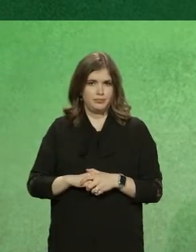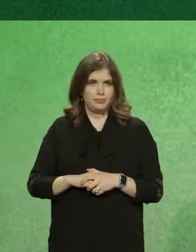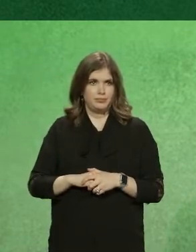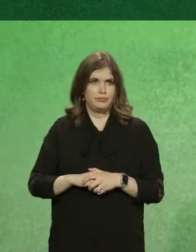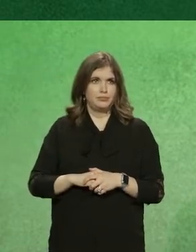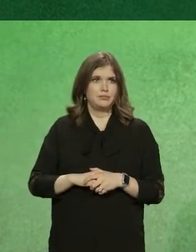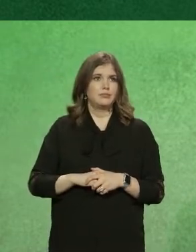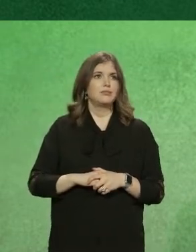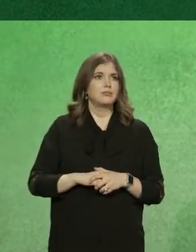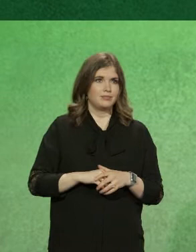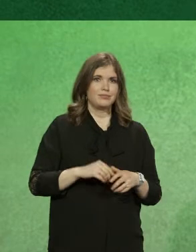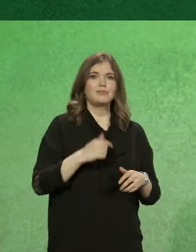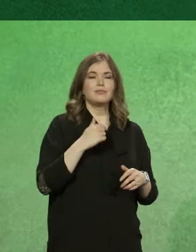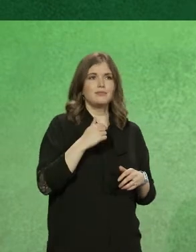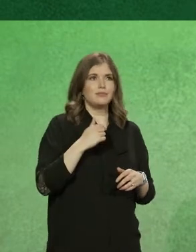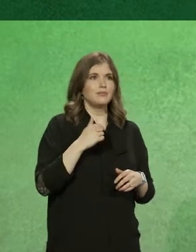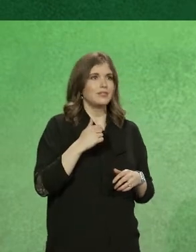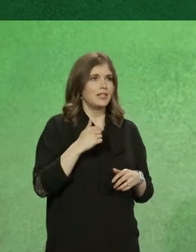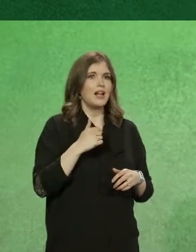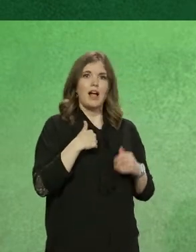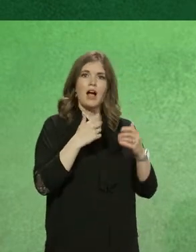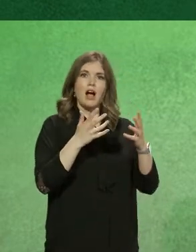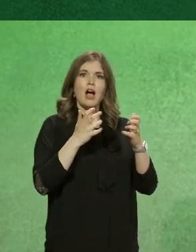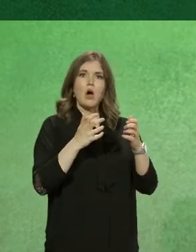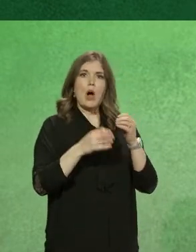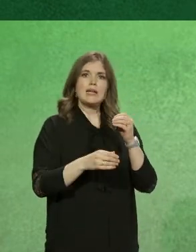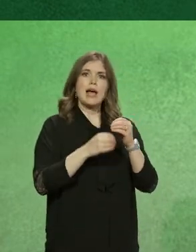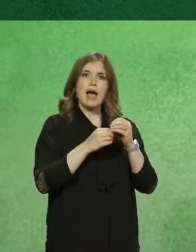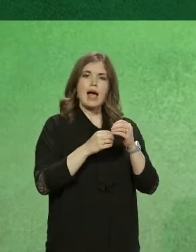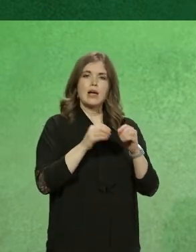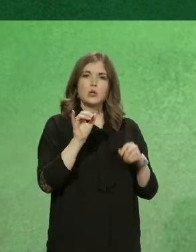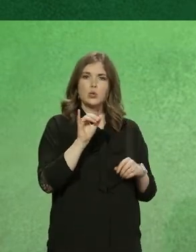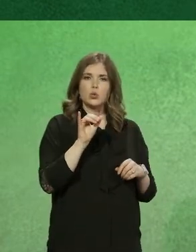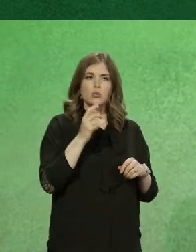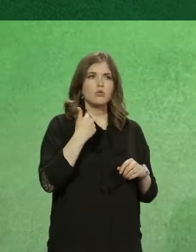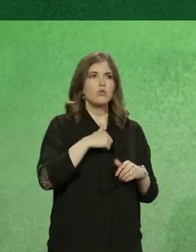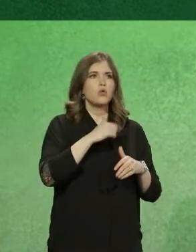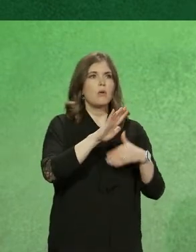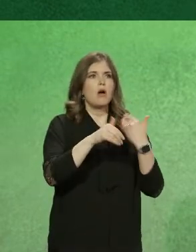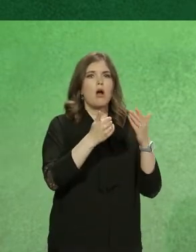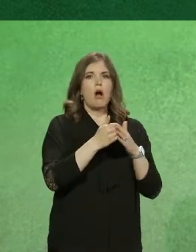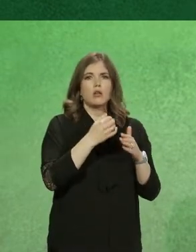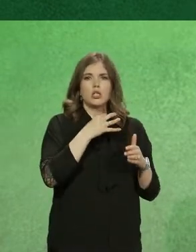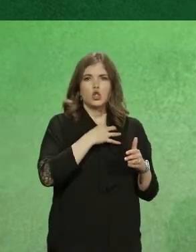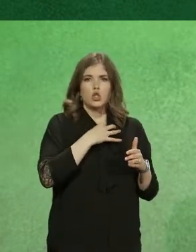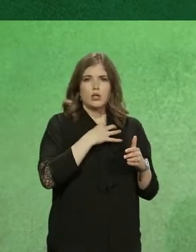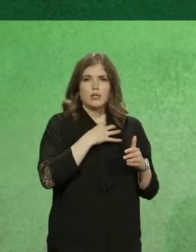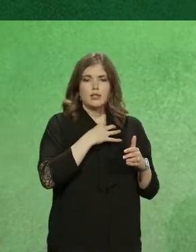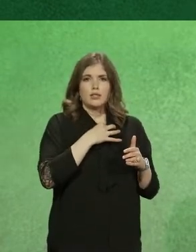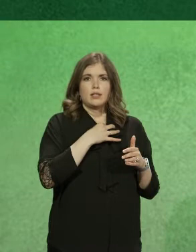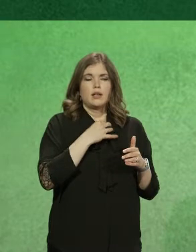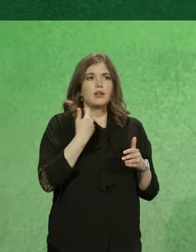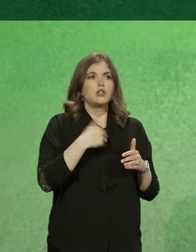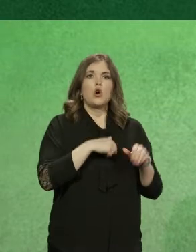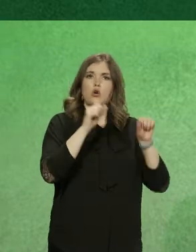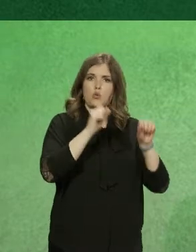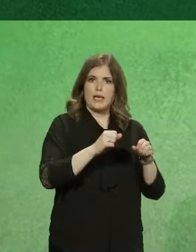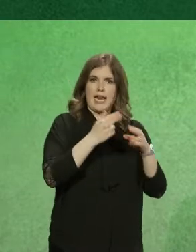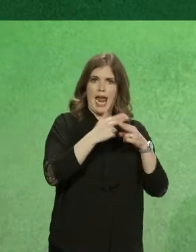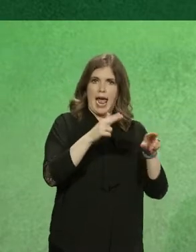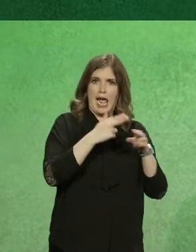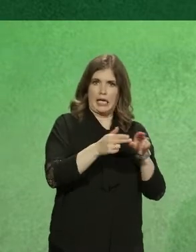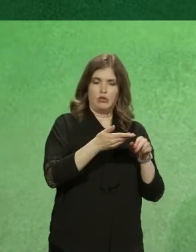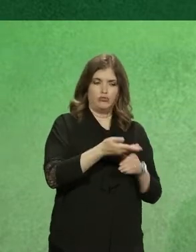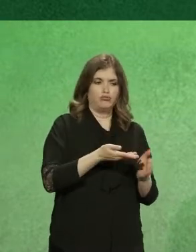Thank you. I'd like to add to that also. We were all kind of wondering, so we were able to fry an egg in